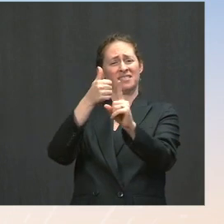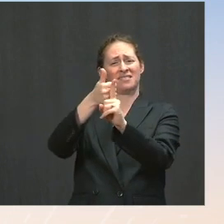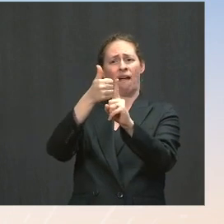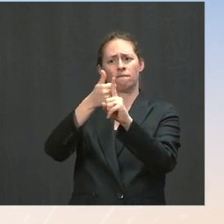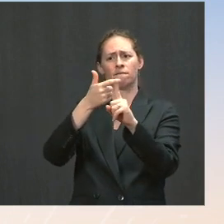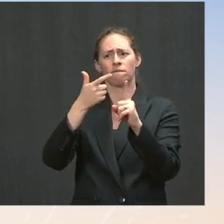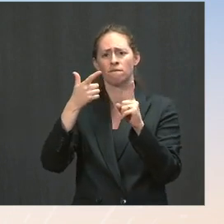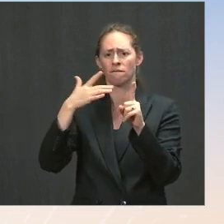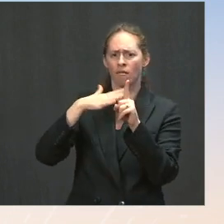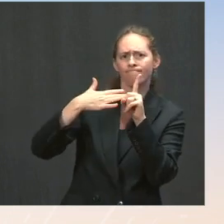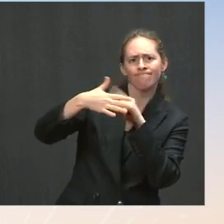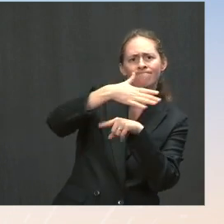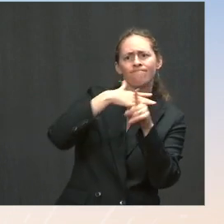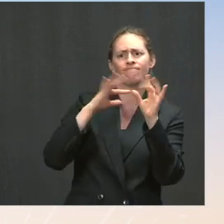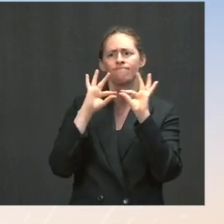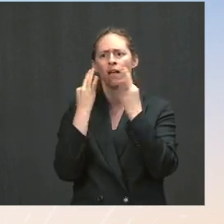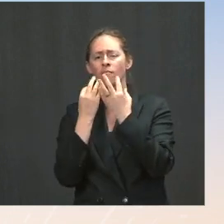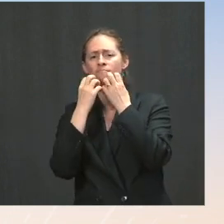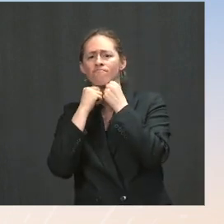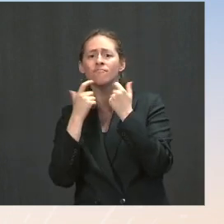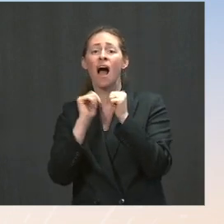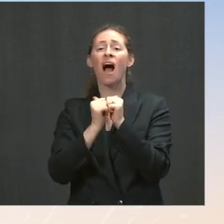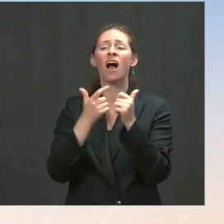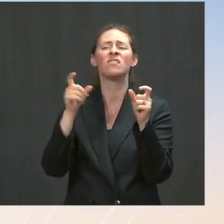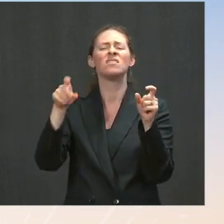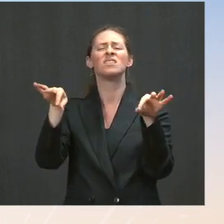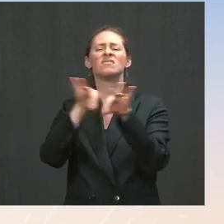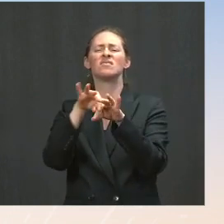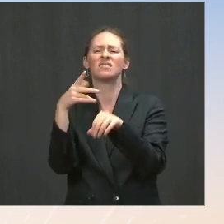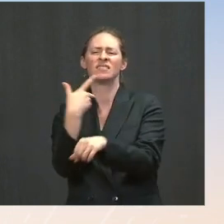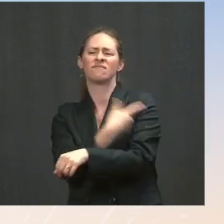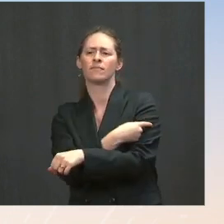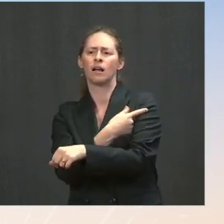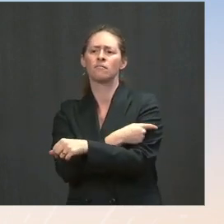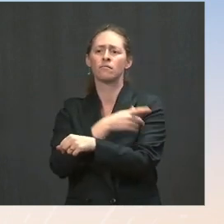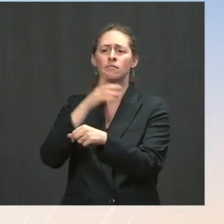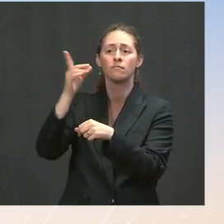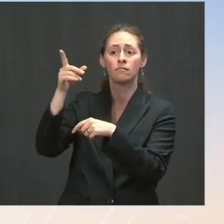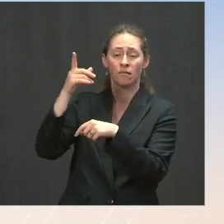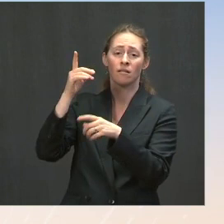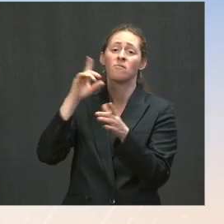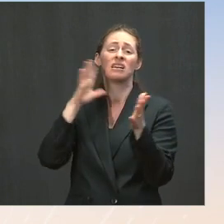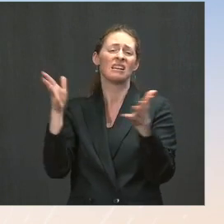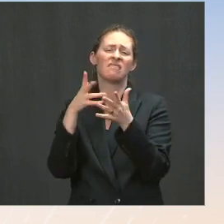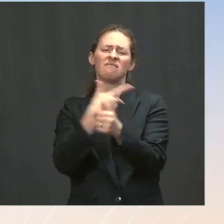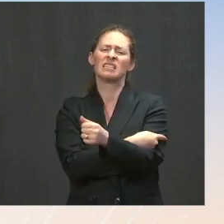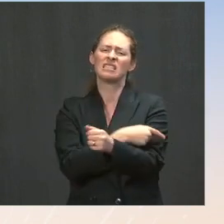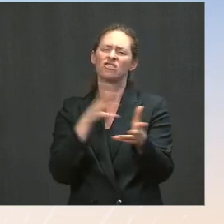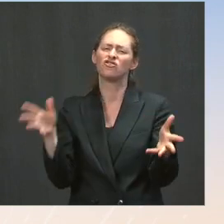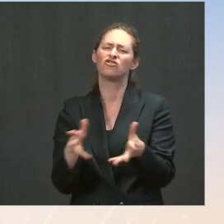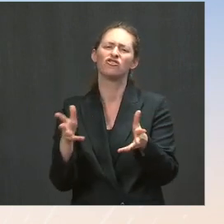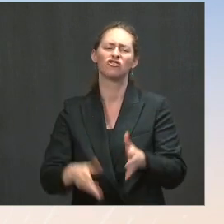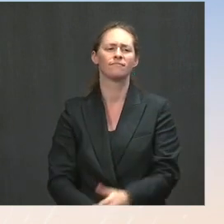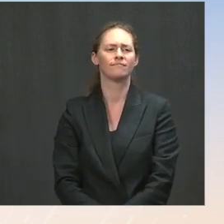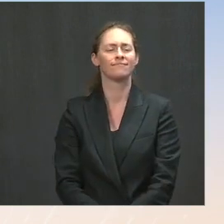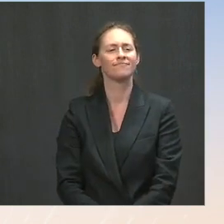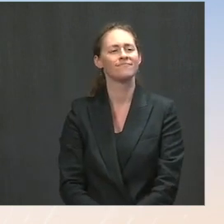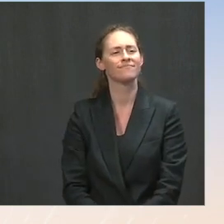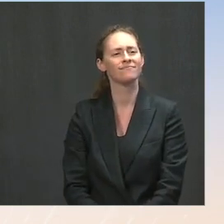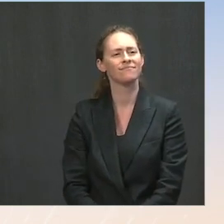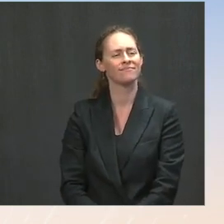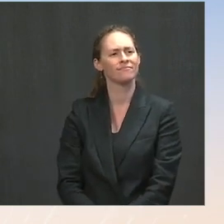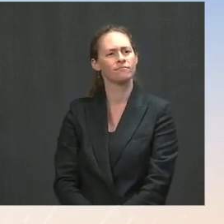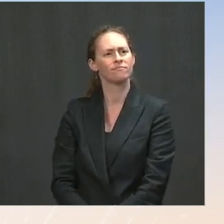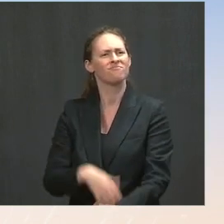to get vaccinated. Masking is guidance, but... Yeah, can I follow up with you on this data point? Because, I appreciate you looking into this. It seems the